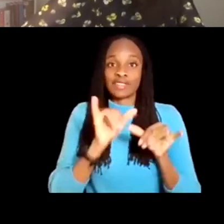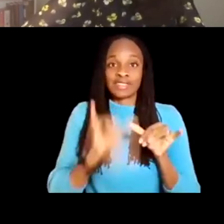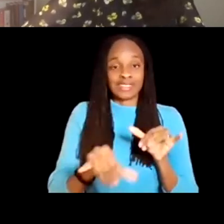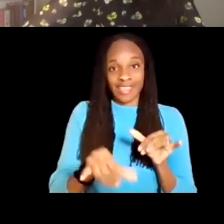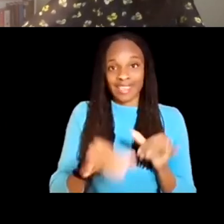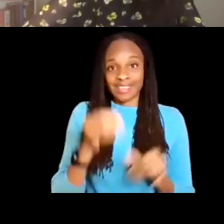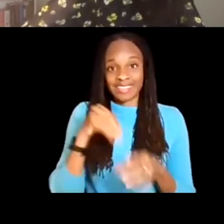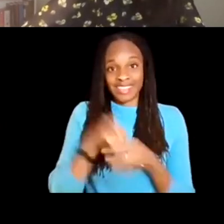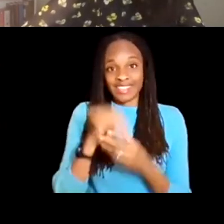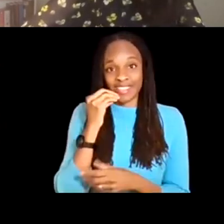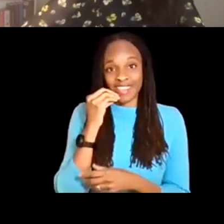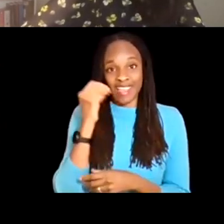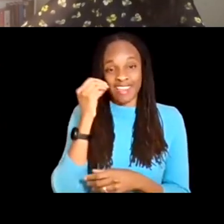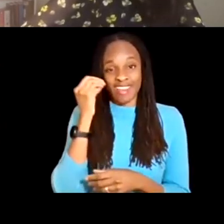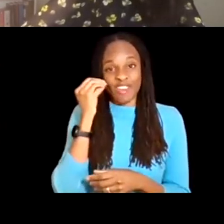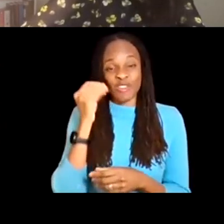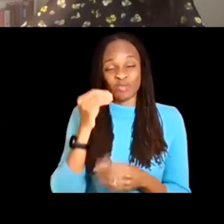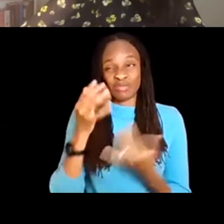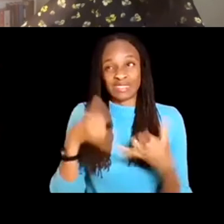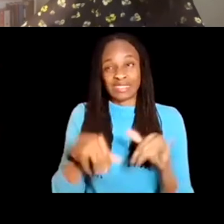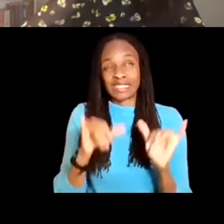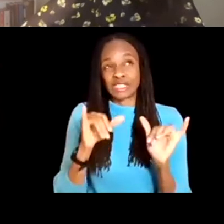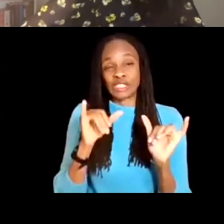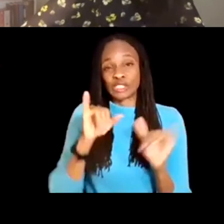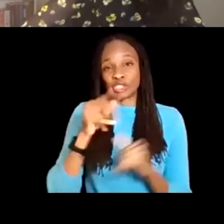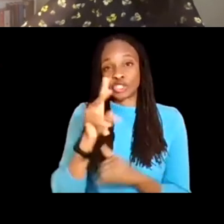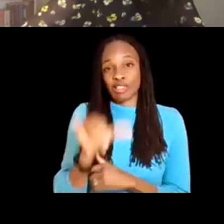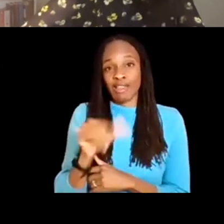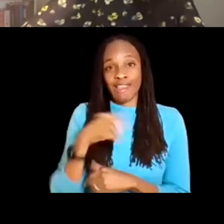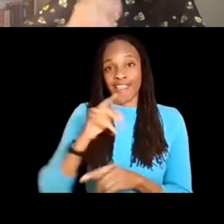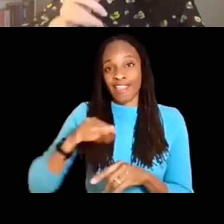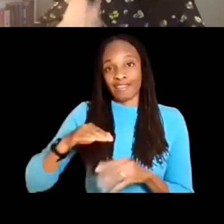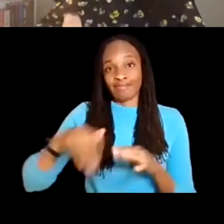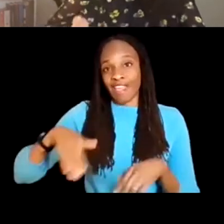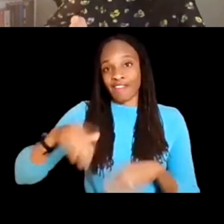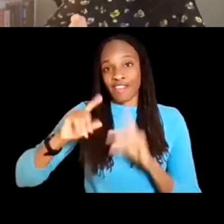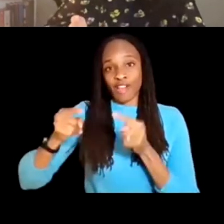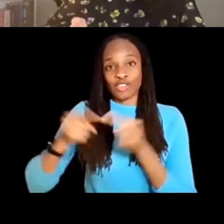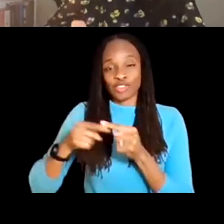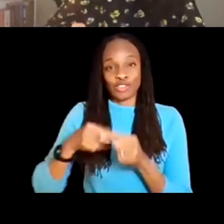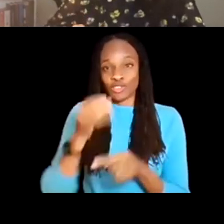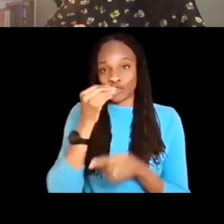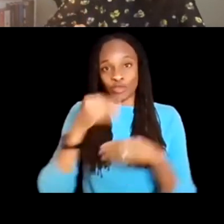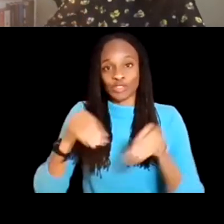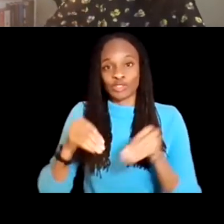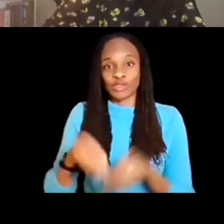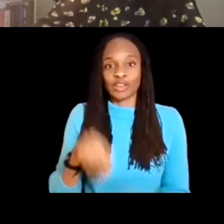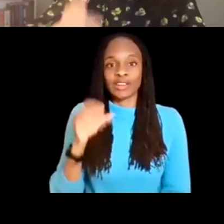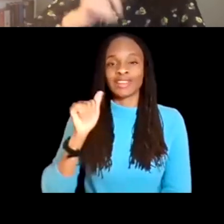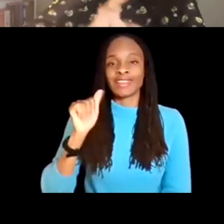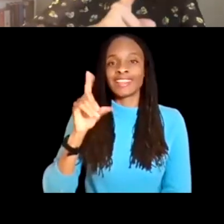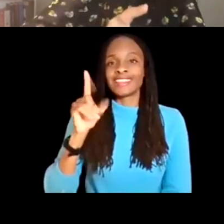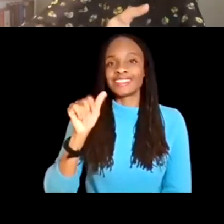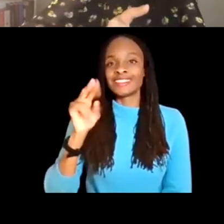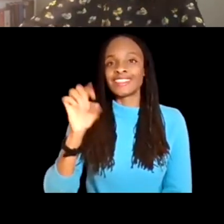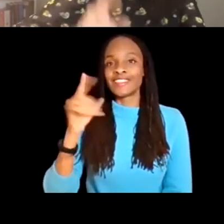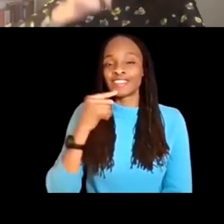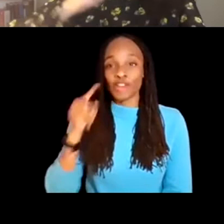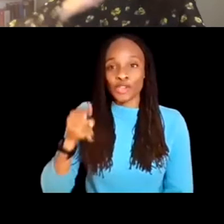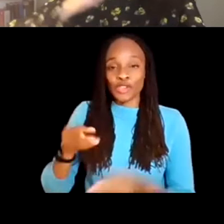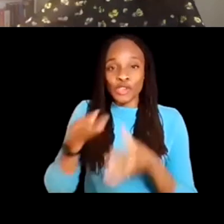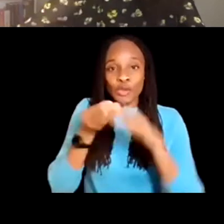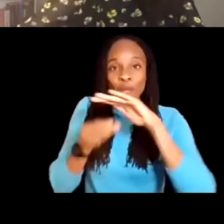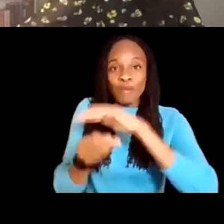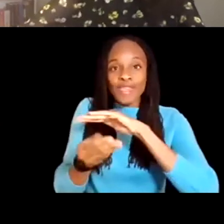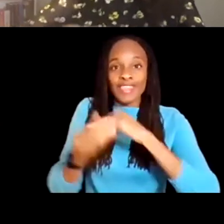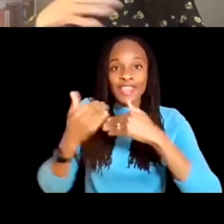store. So are you baking bread? Everybody I know was not baking yet. Bread for like 8 weeks. Not yet. Okay.